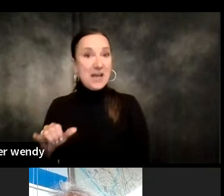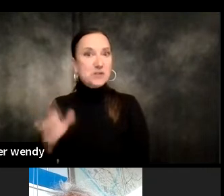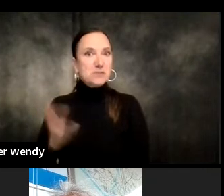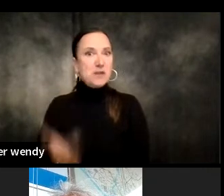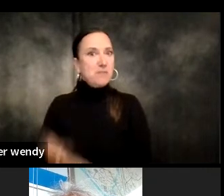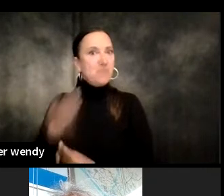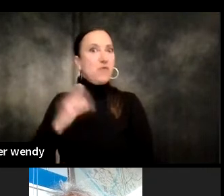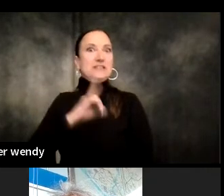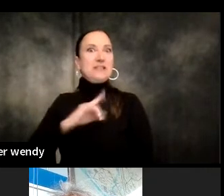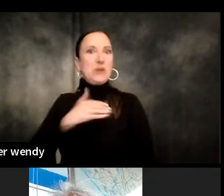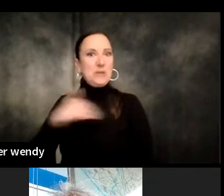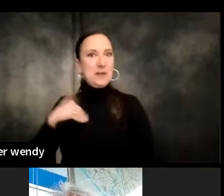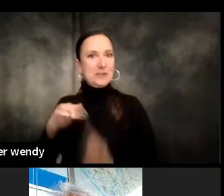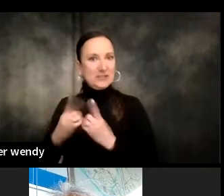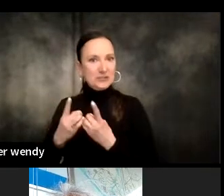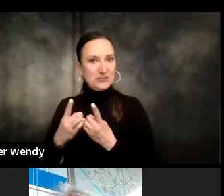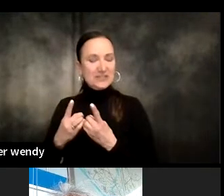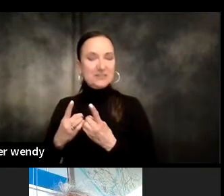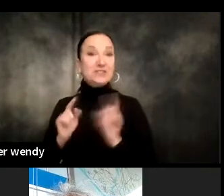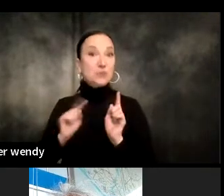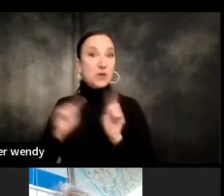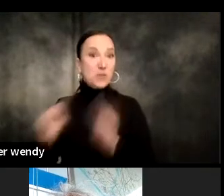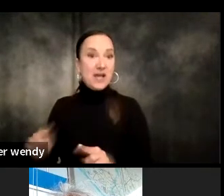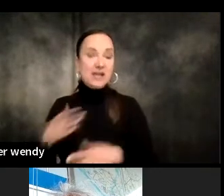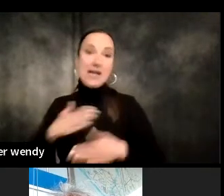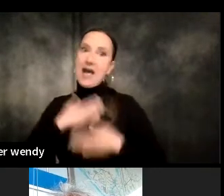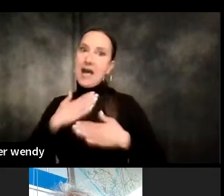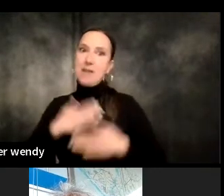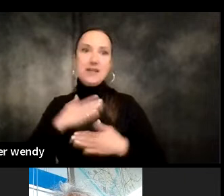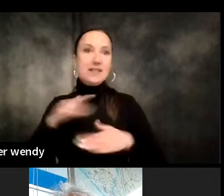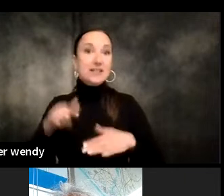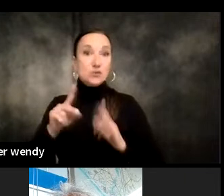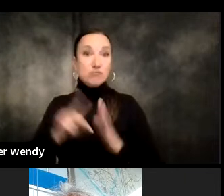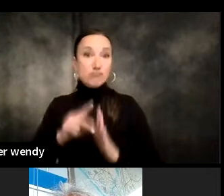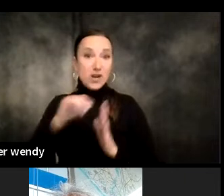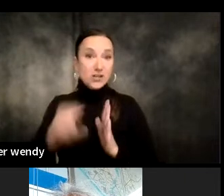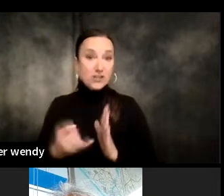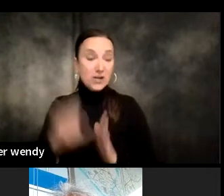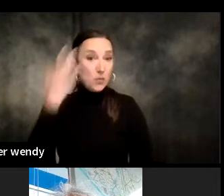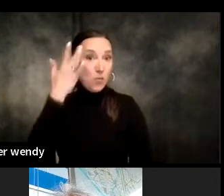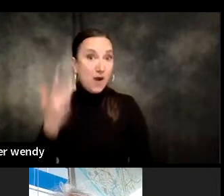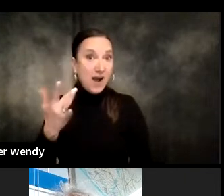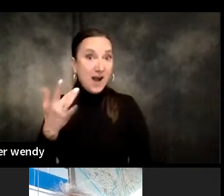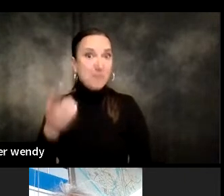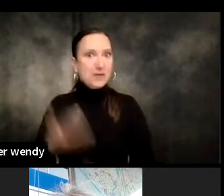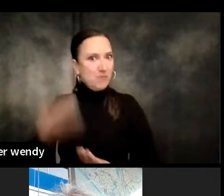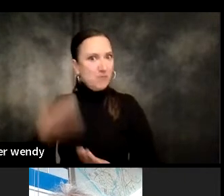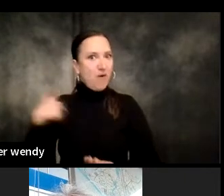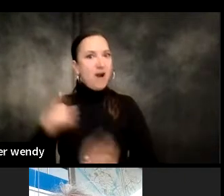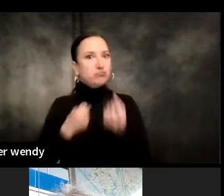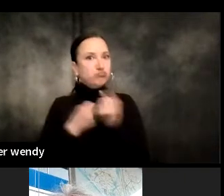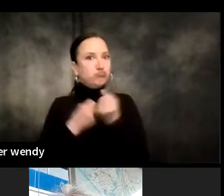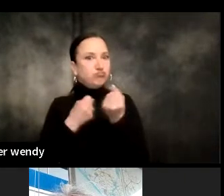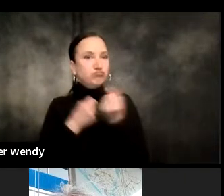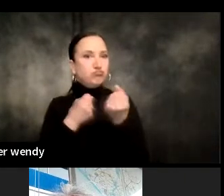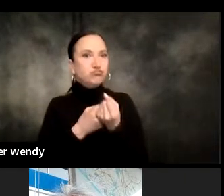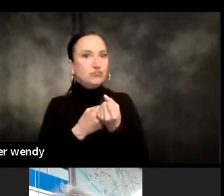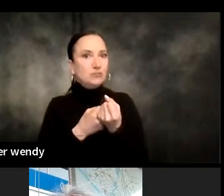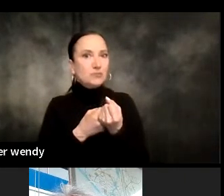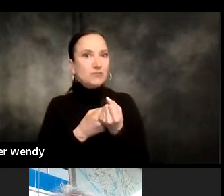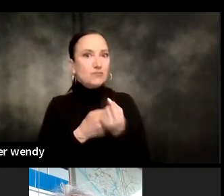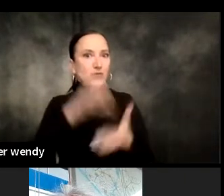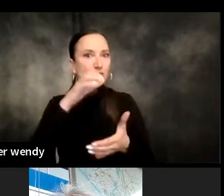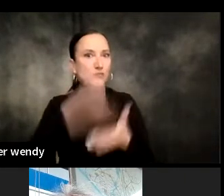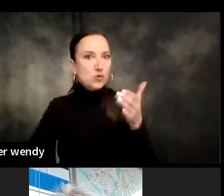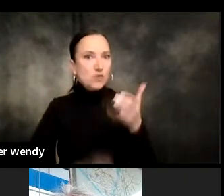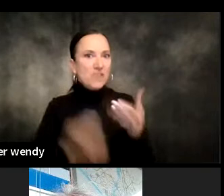district. I'm very happy about this project because I advocated to remove this